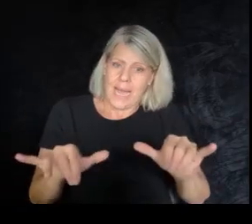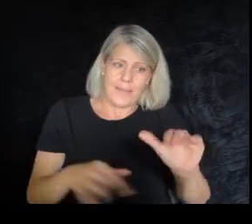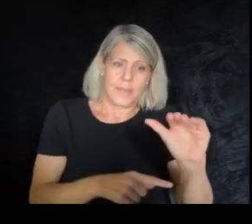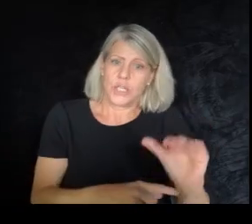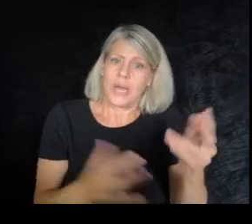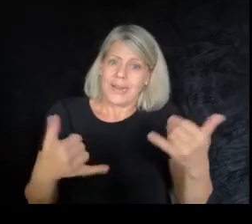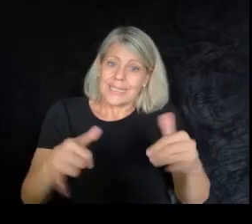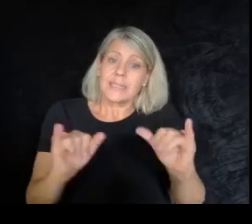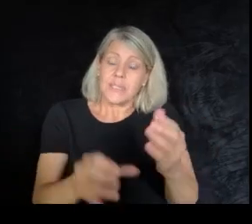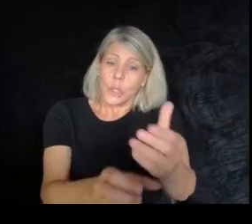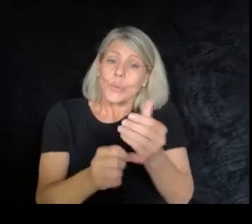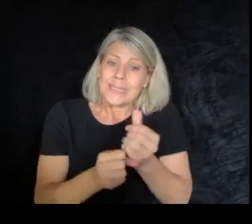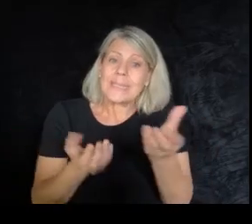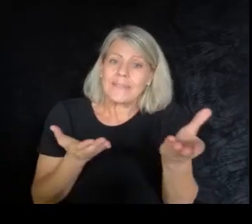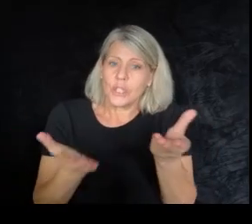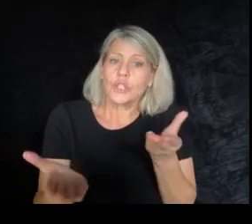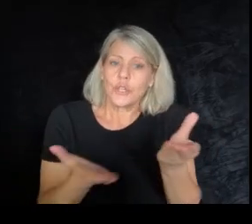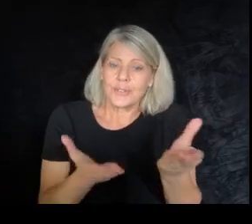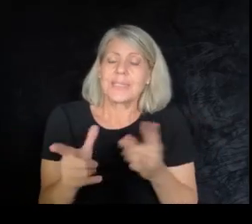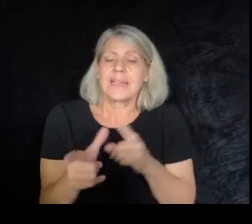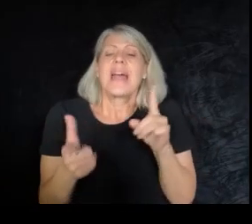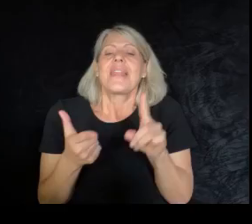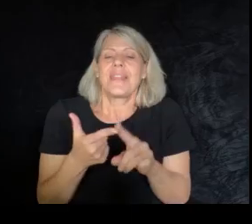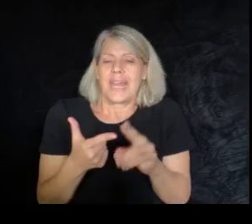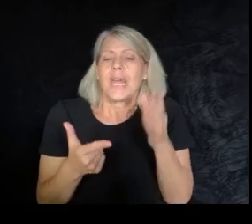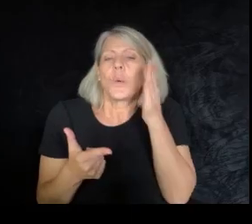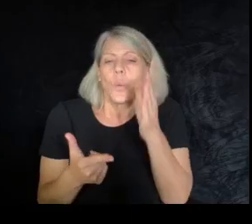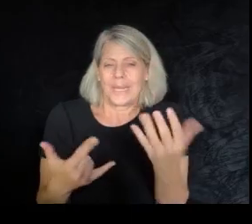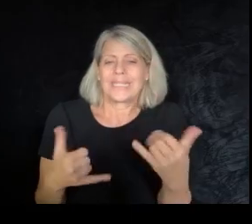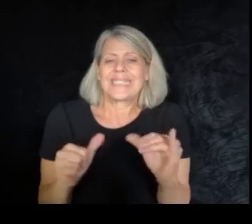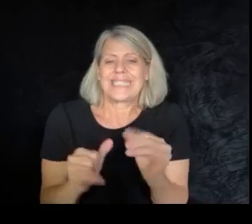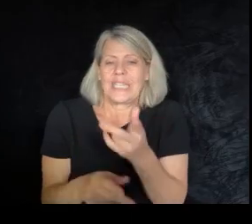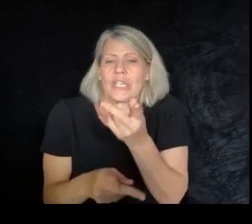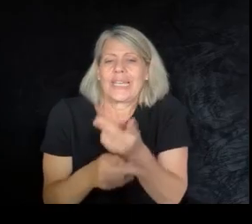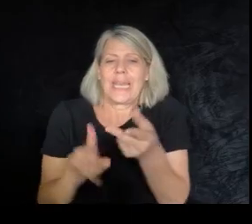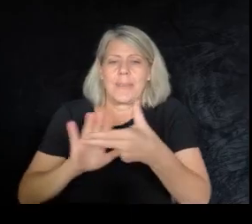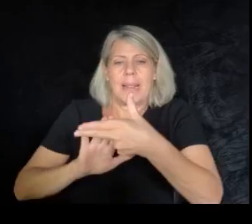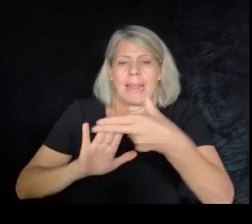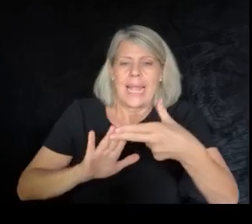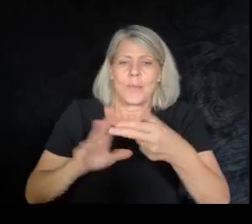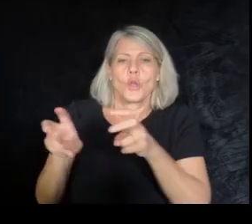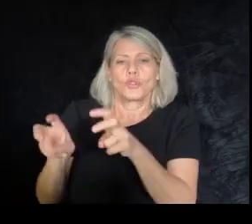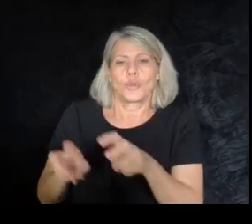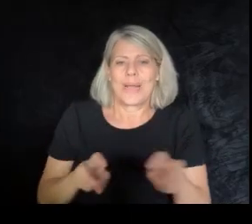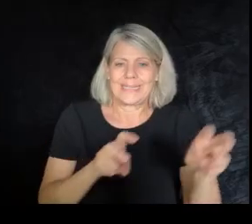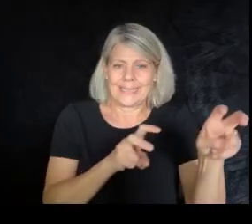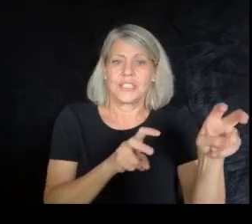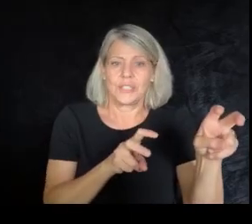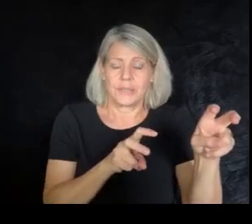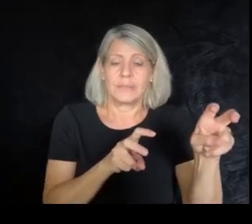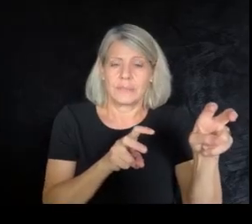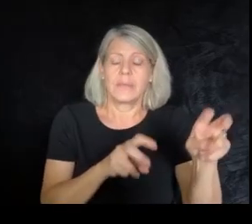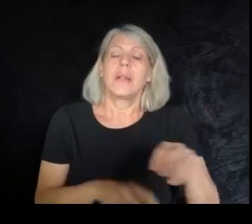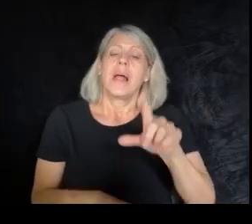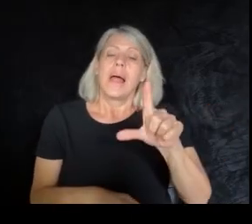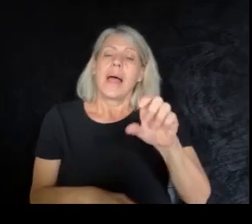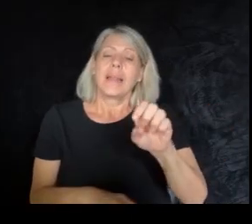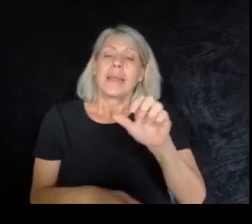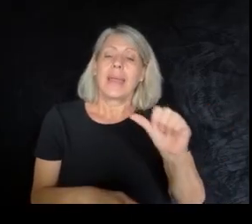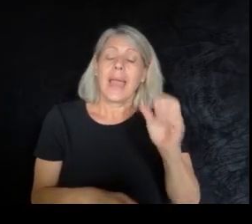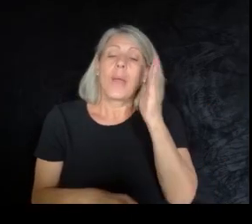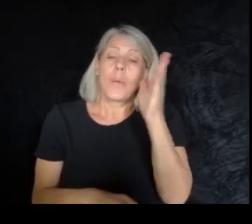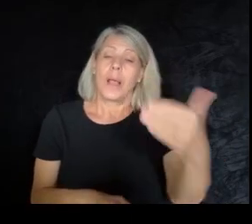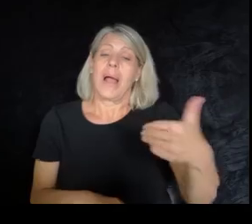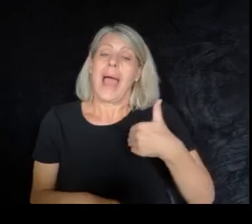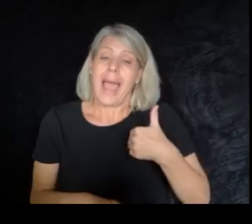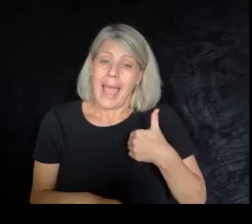the child would remain as a transition status. The LEA would have the